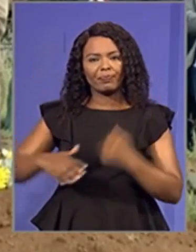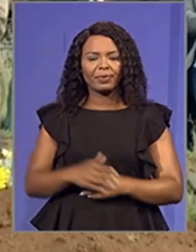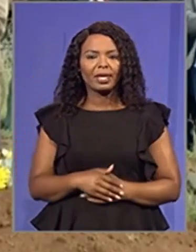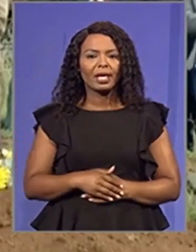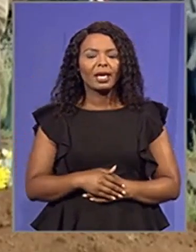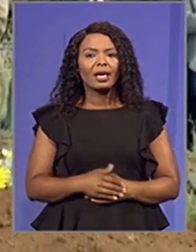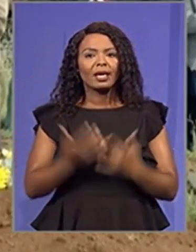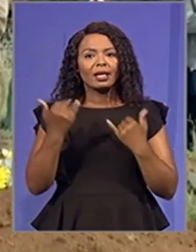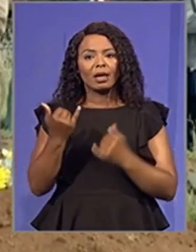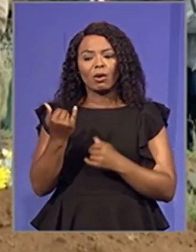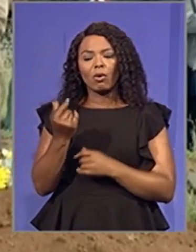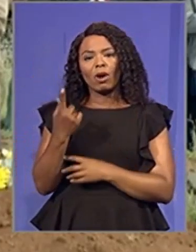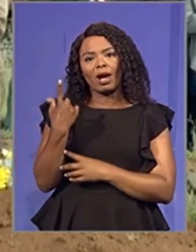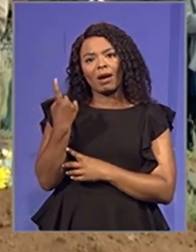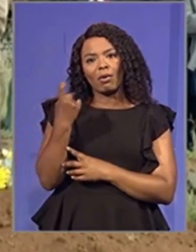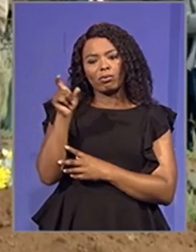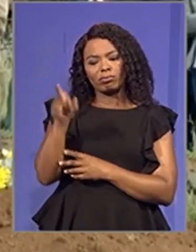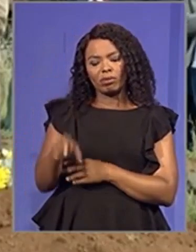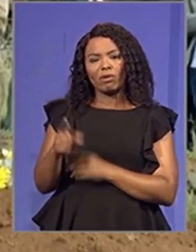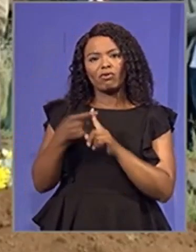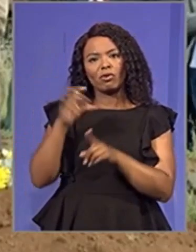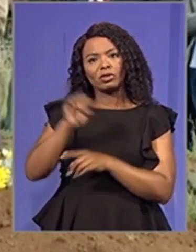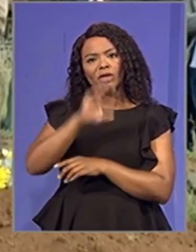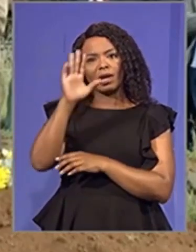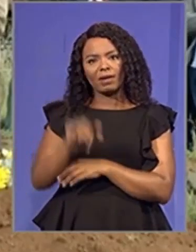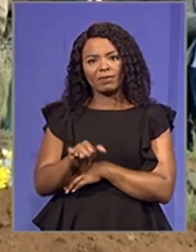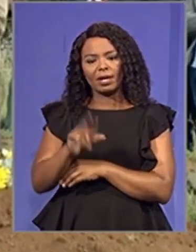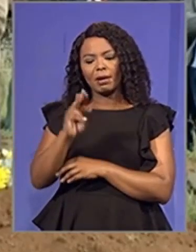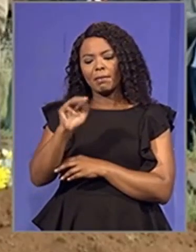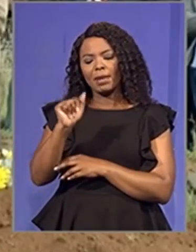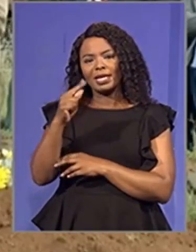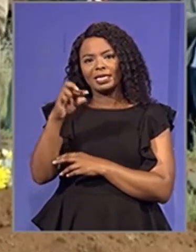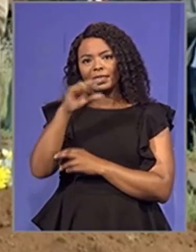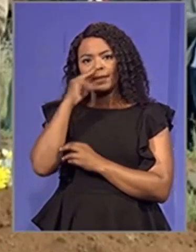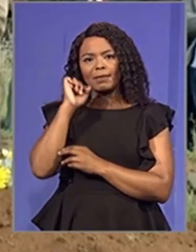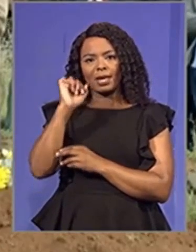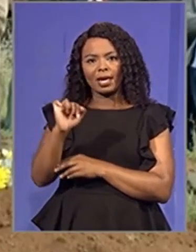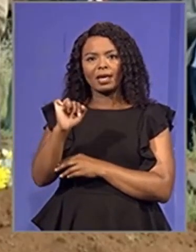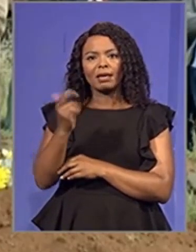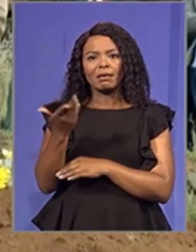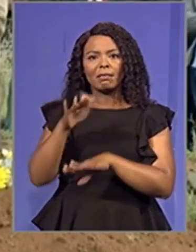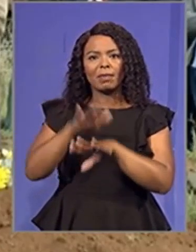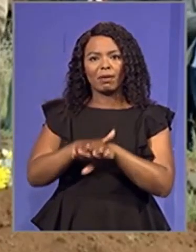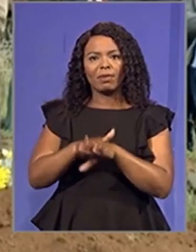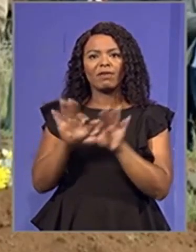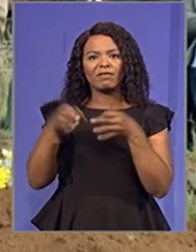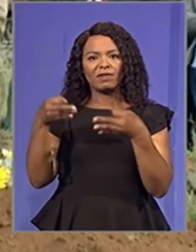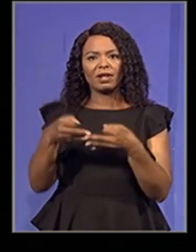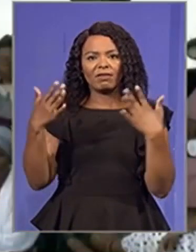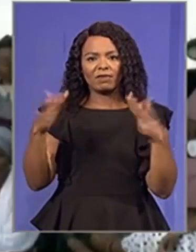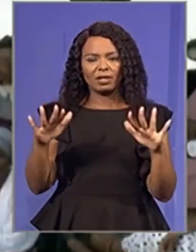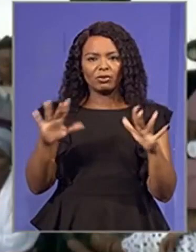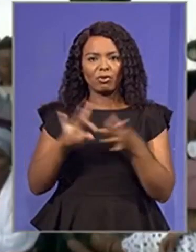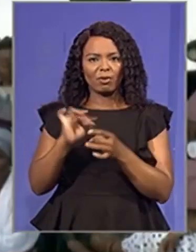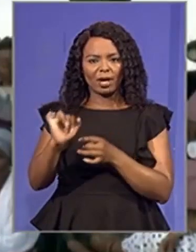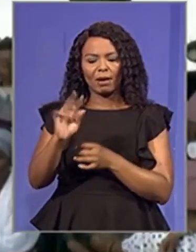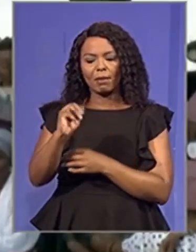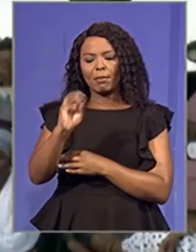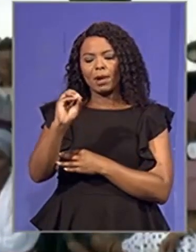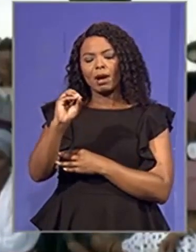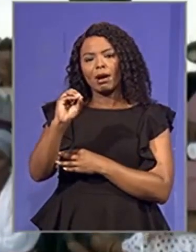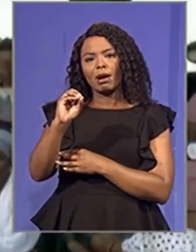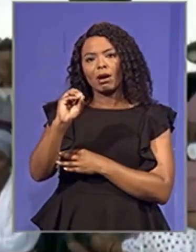moafrika borwa e lego matete maroga yo le yena a hlokofetšego tiragalong ye o bolokile motseng wa gabo wa Ga-Maroga. Lapa la gabo